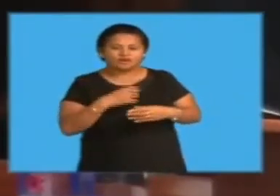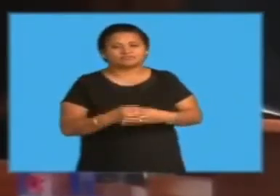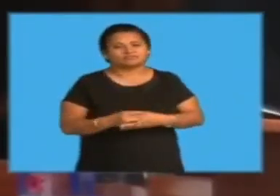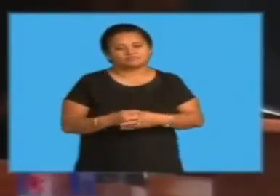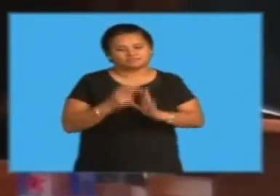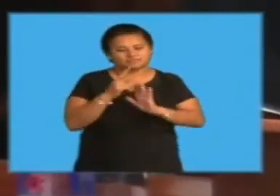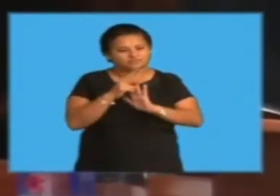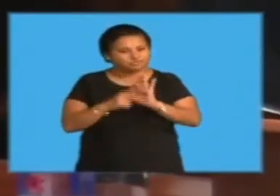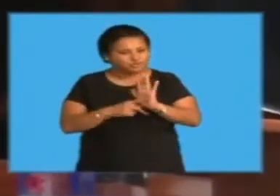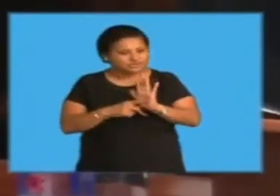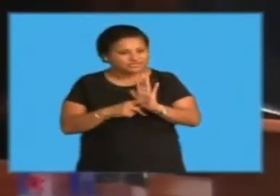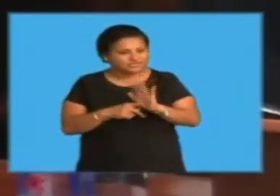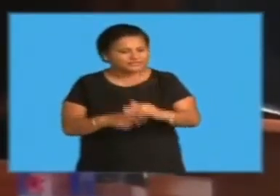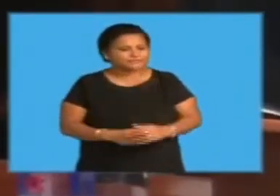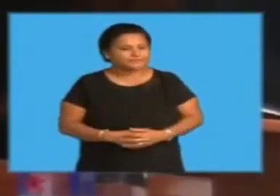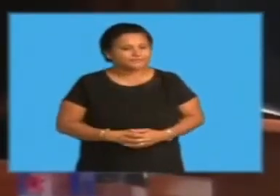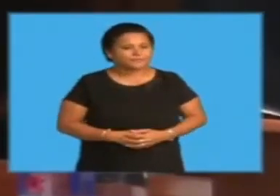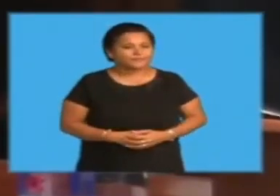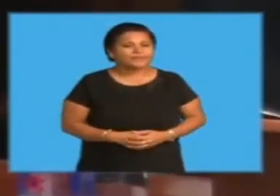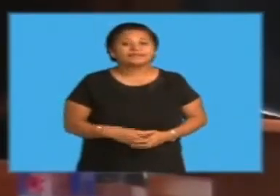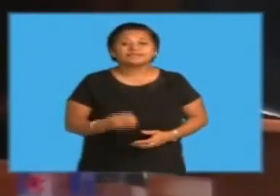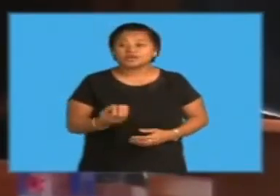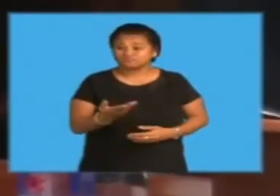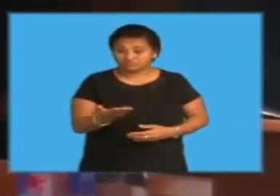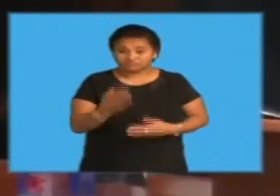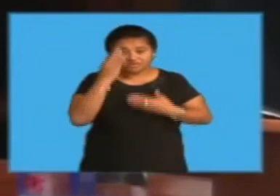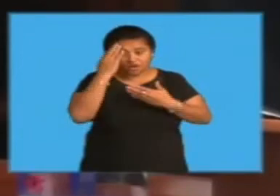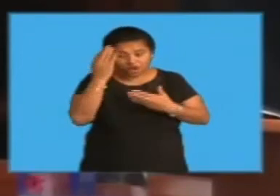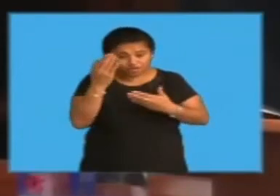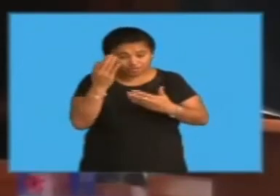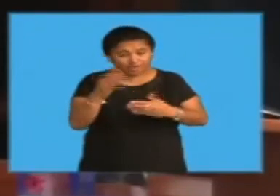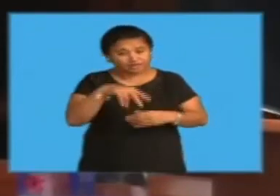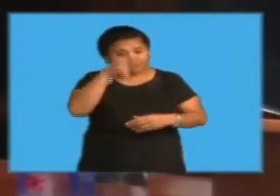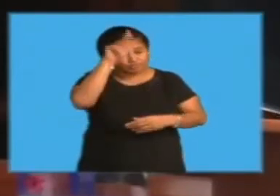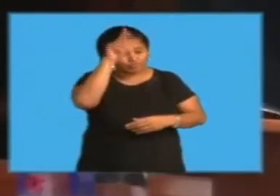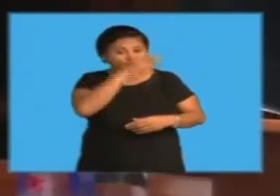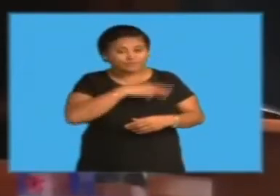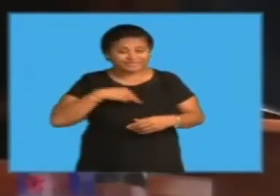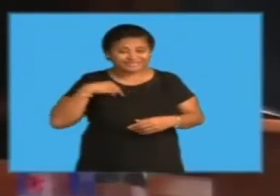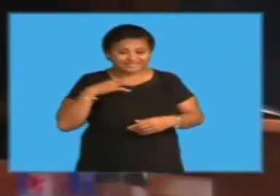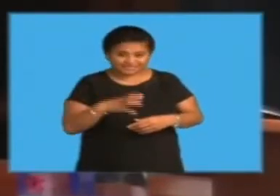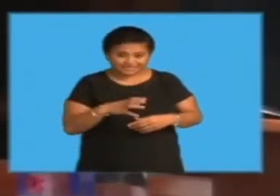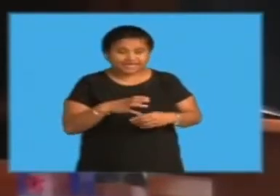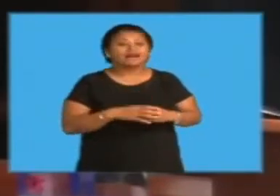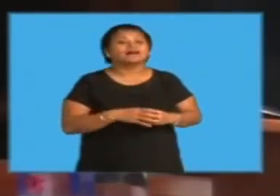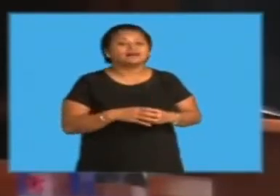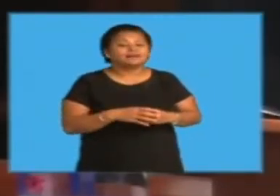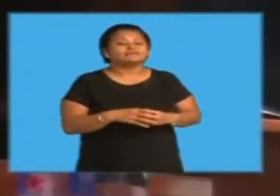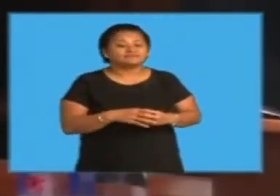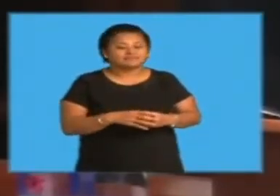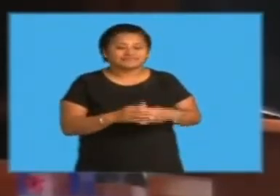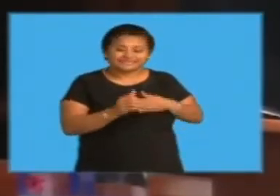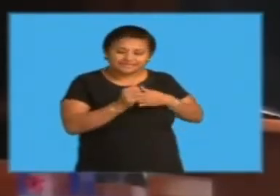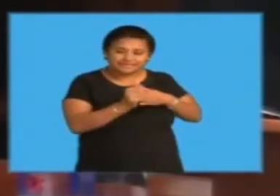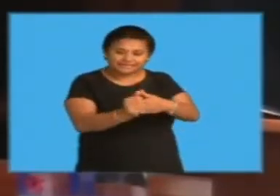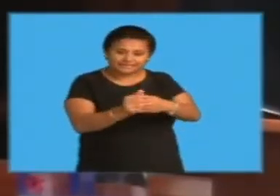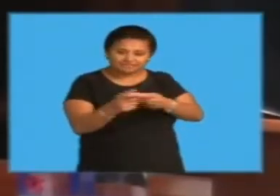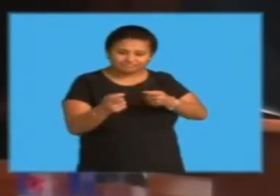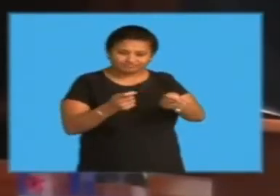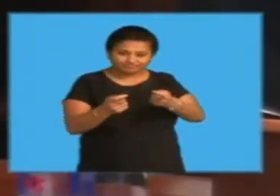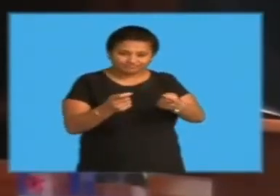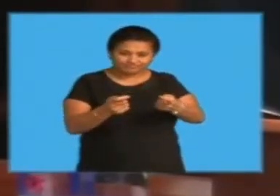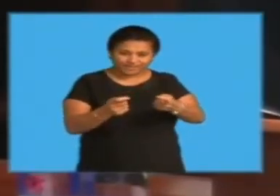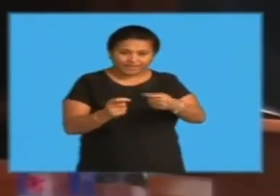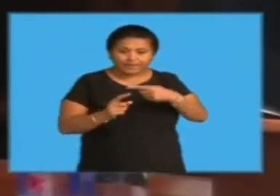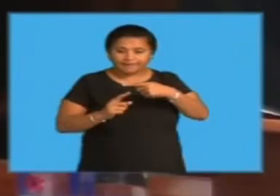Minister is the president of what is known as COP23, aided by the Minister of Agriculture, the Honourable Inyas Seru Ratu, who serves as